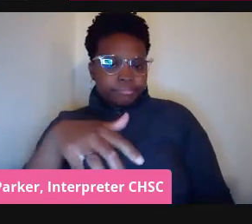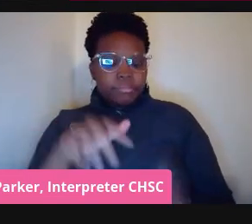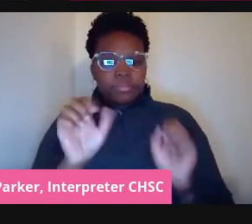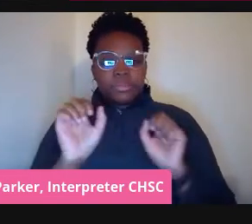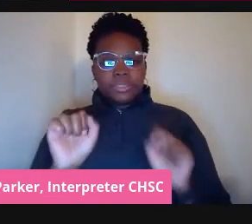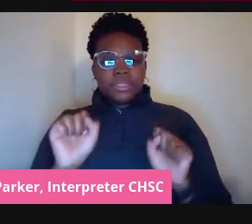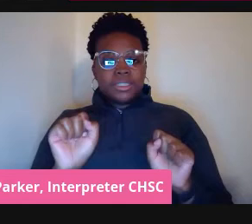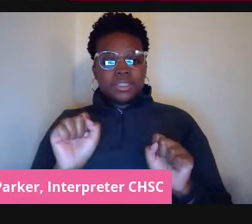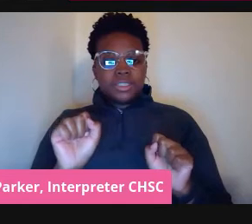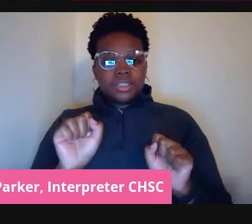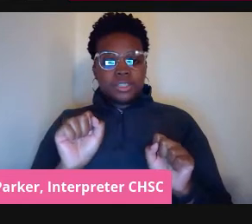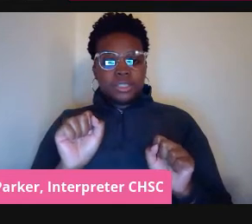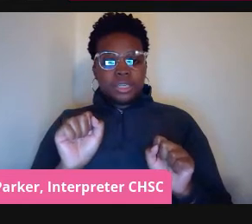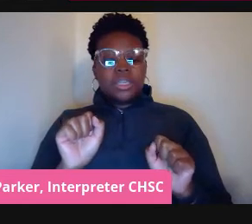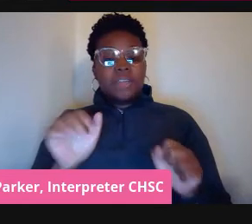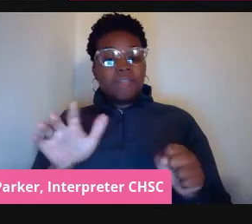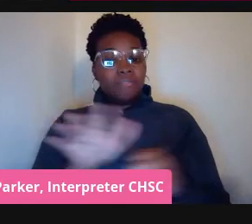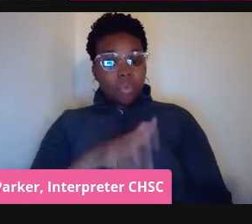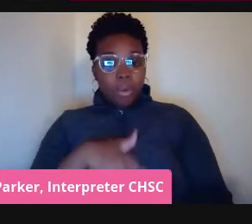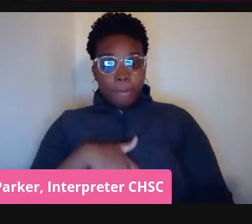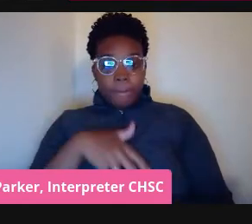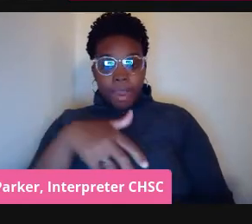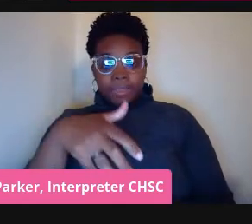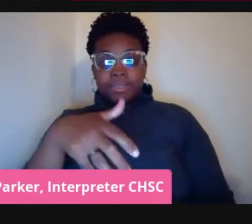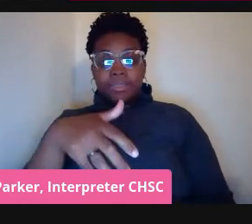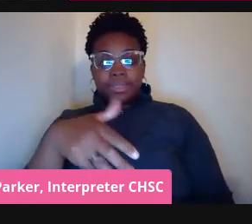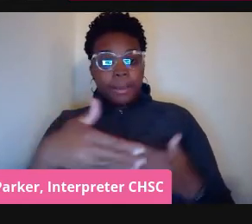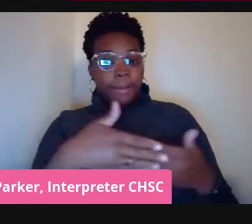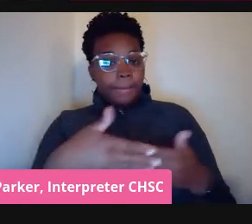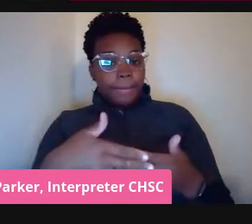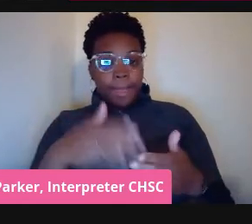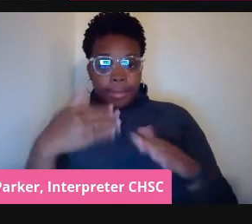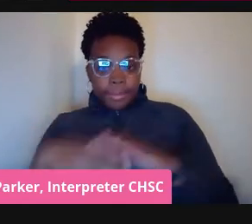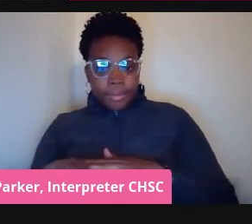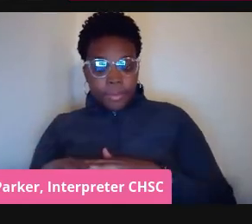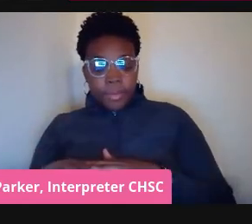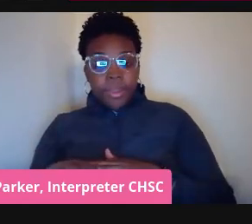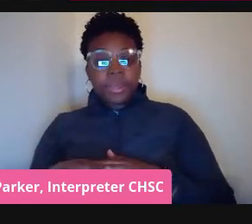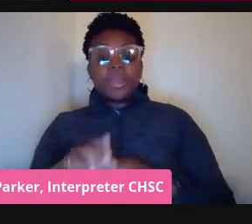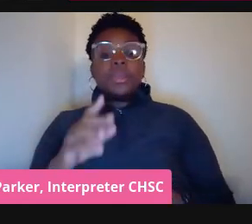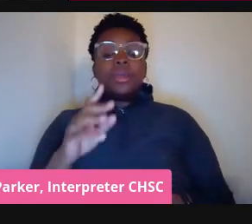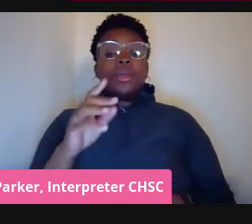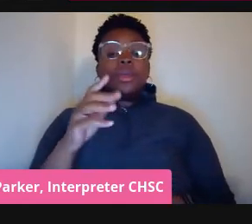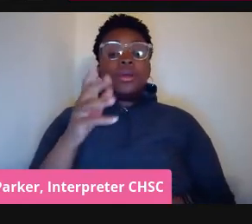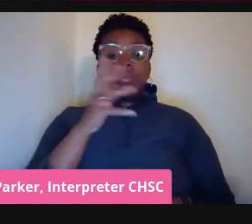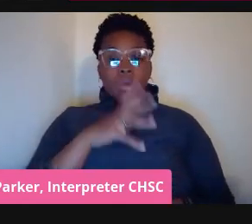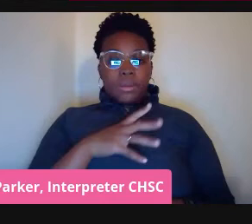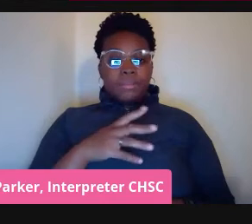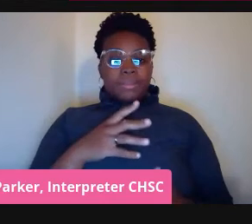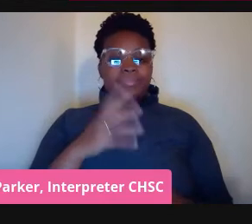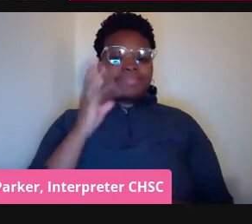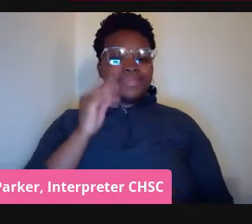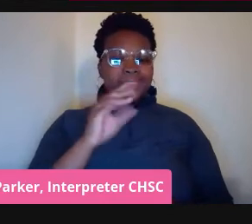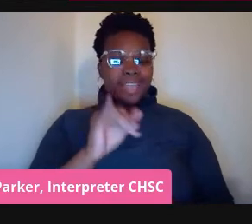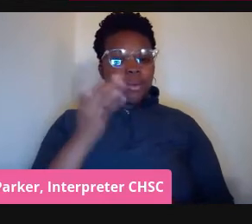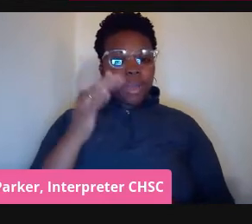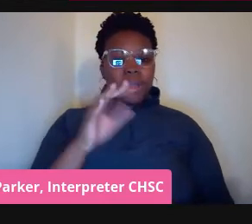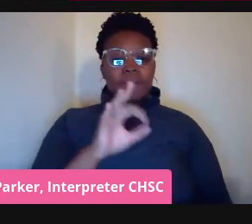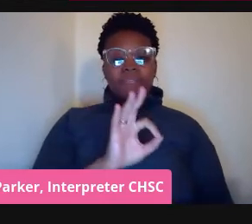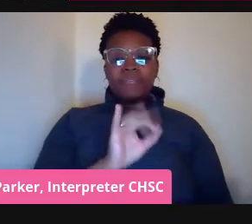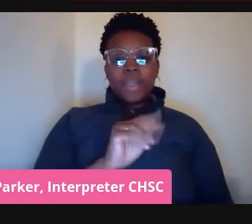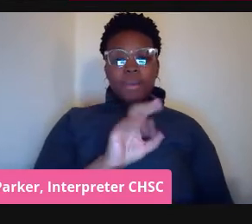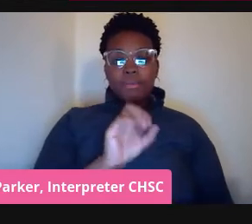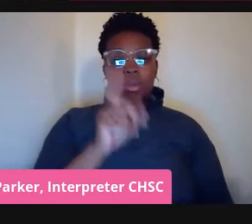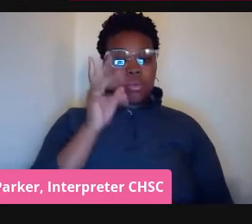to term, because when women get pregnant, a lot of times those fibroids are gonna grow because of the hormonal balance that needs to